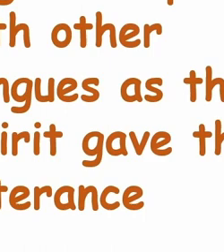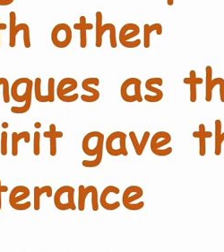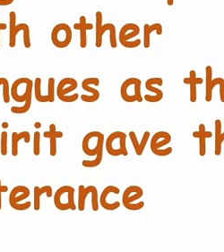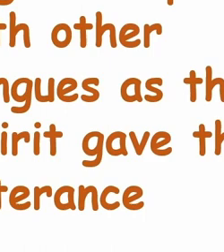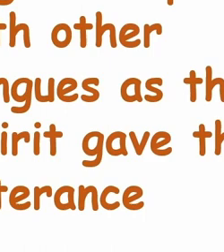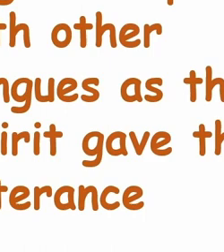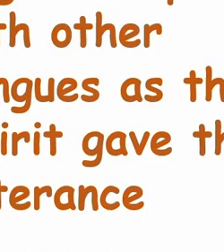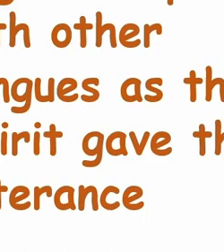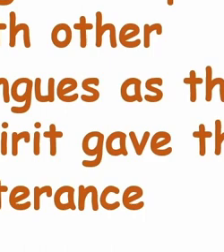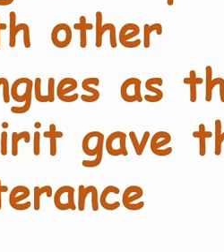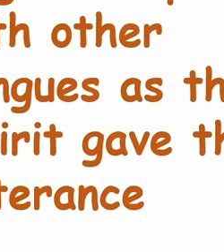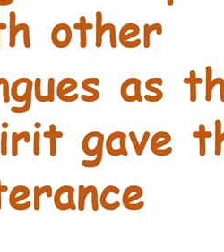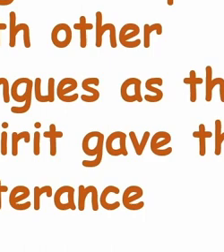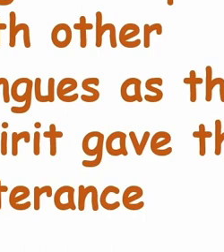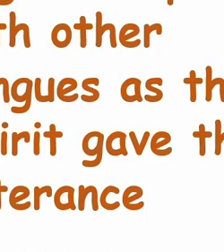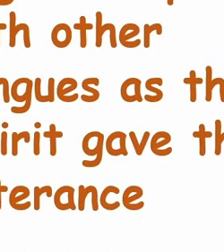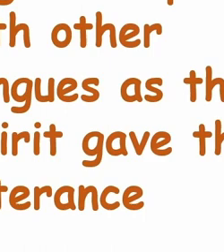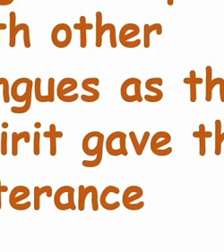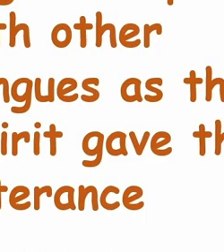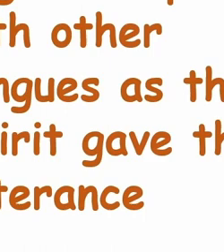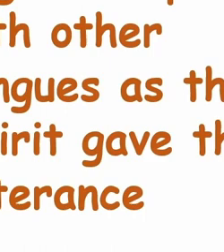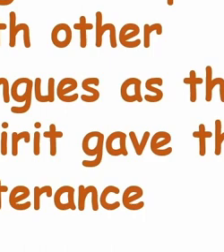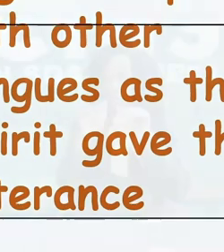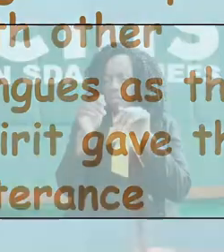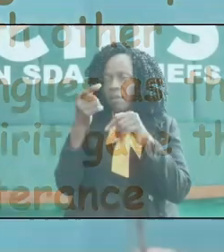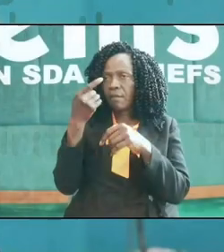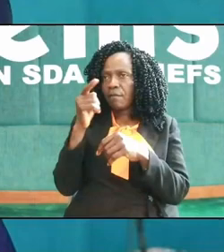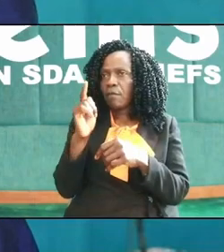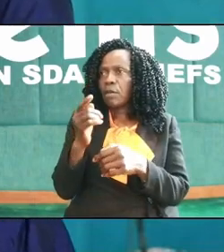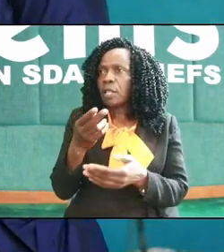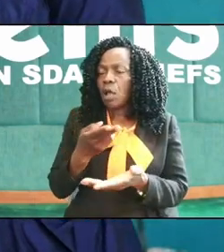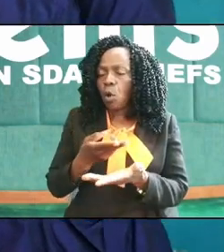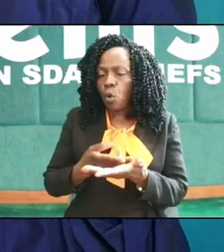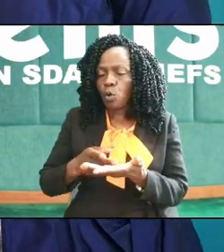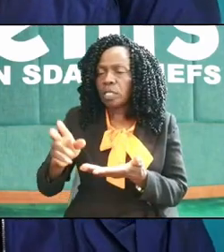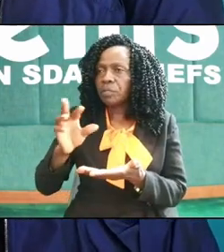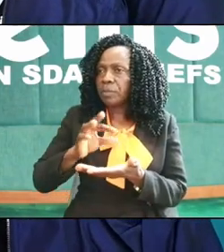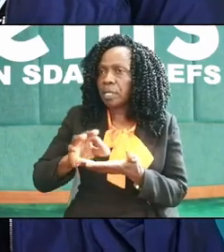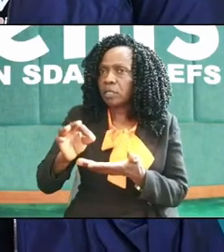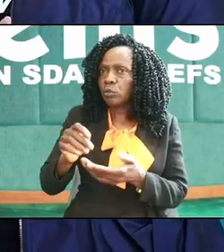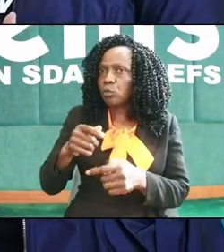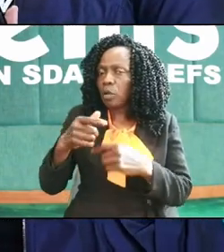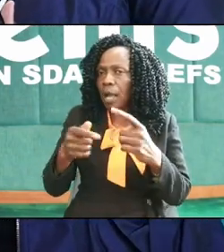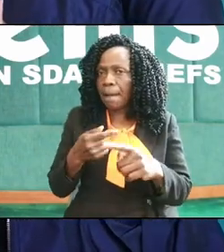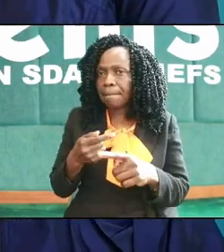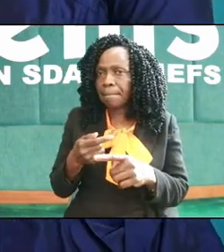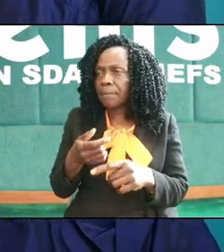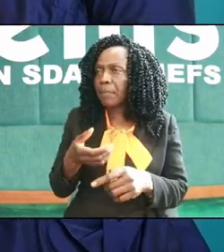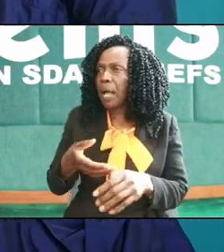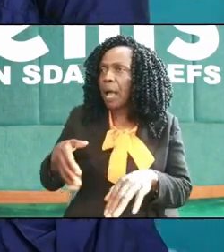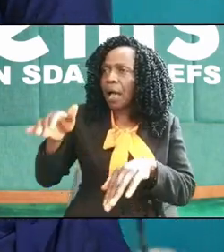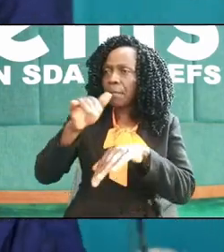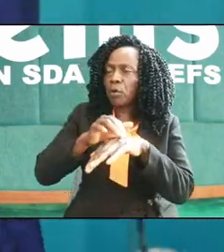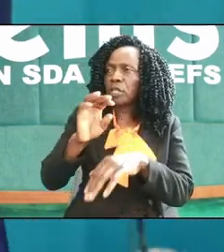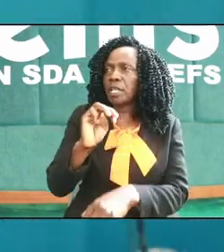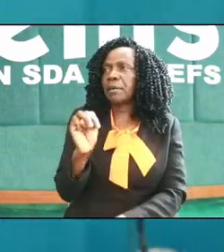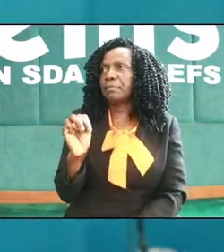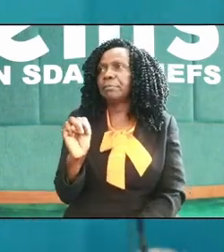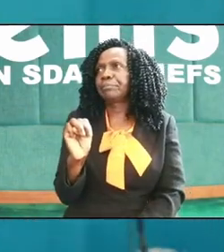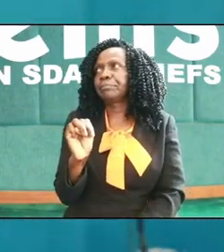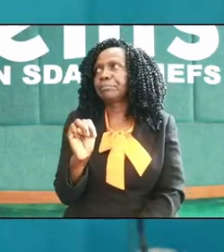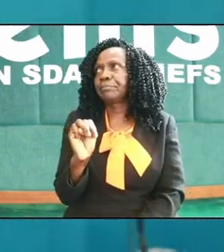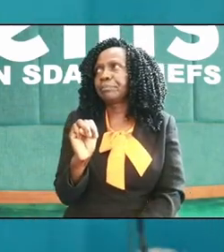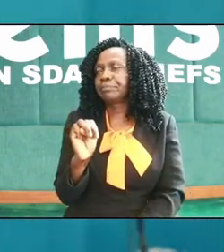other tongues. So the context of Acts chapter 2 is that the outpouring of the Holy Spirit on the day